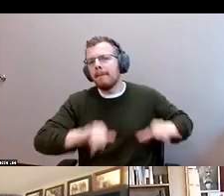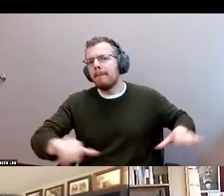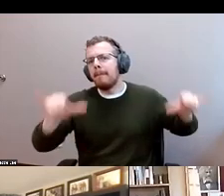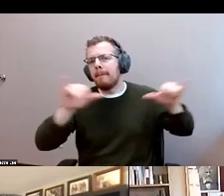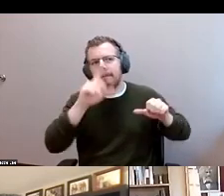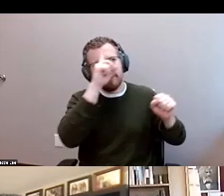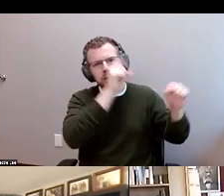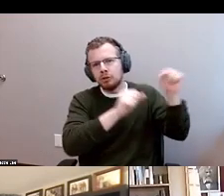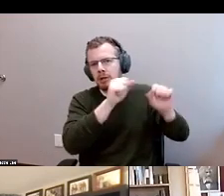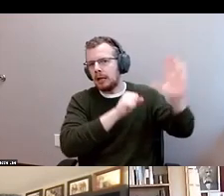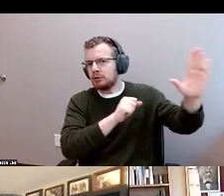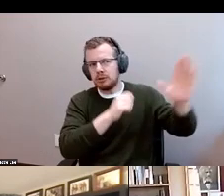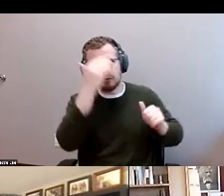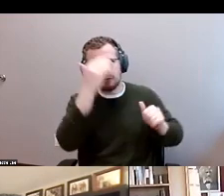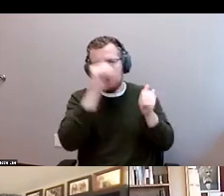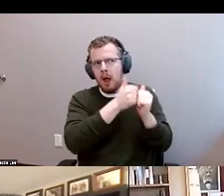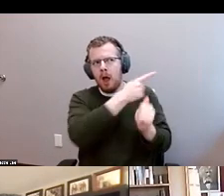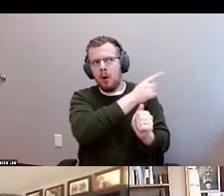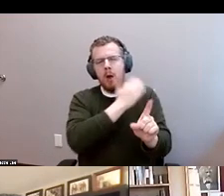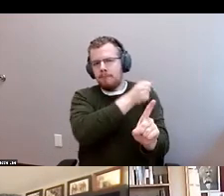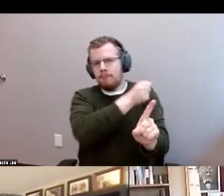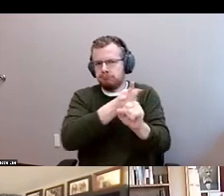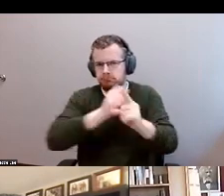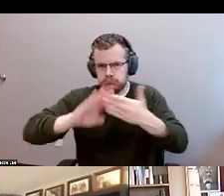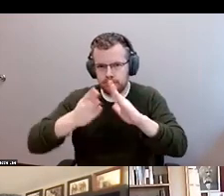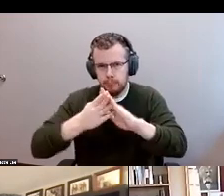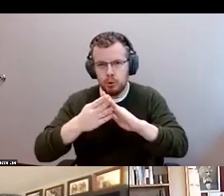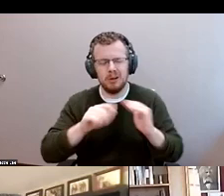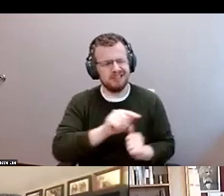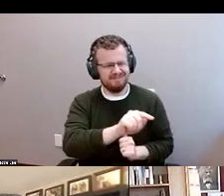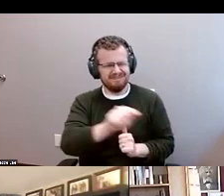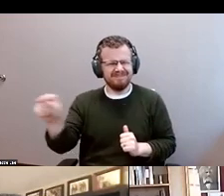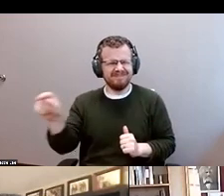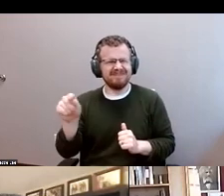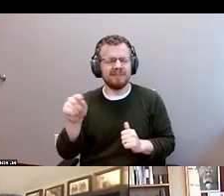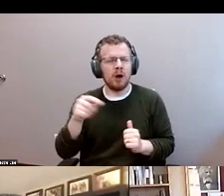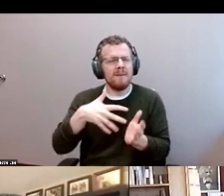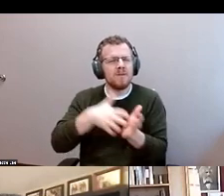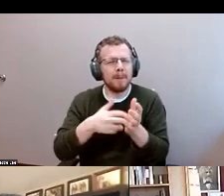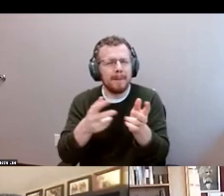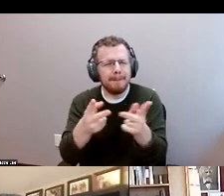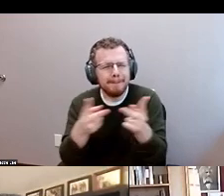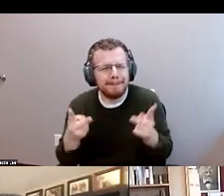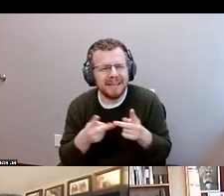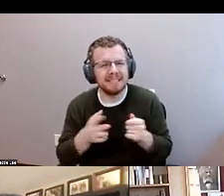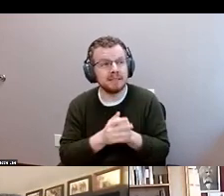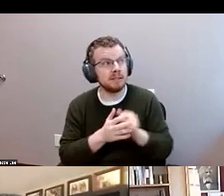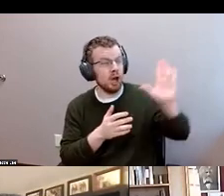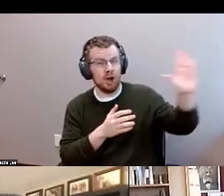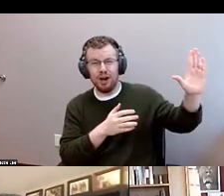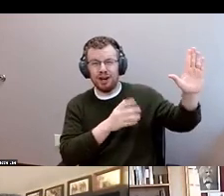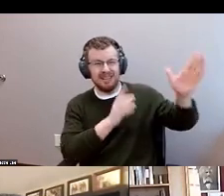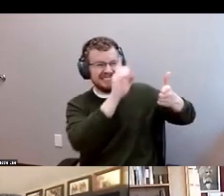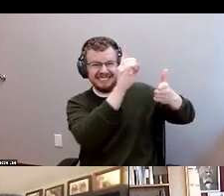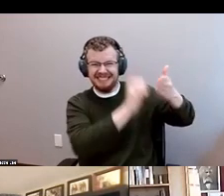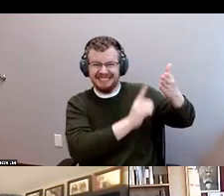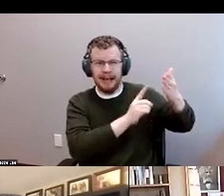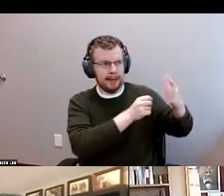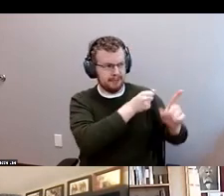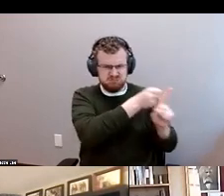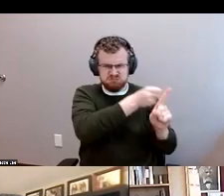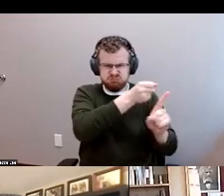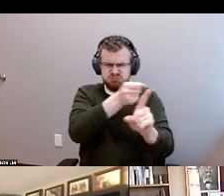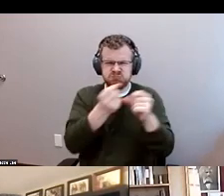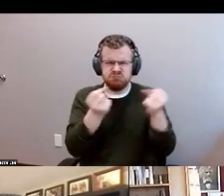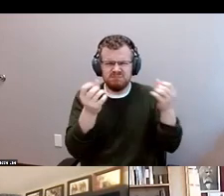impact that they have on our communities, most especially our vulnerable places. The impact by design is intergenerational. Most importantly,